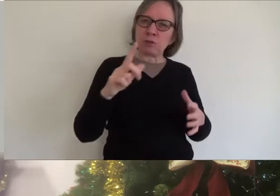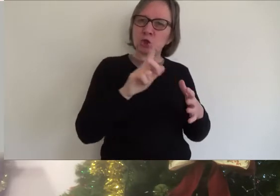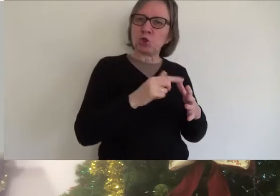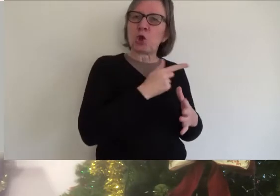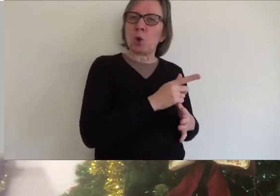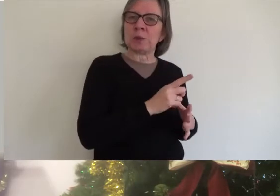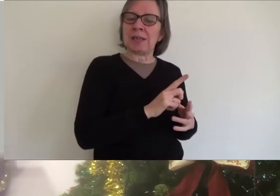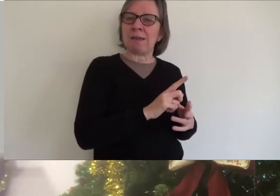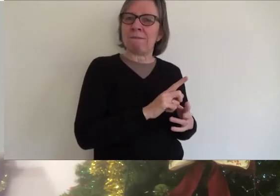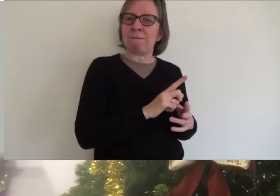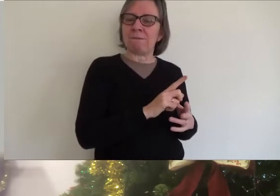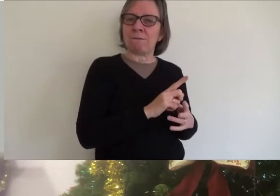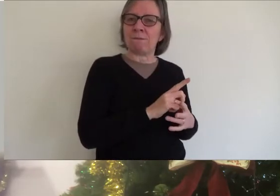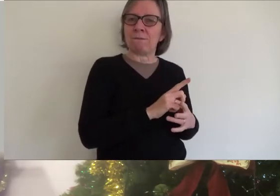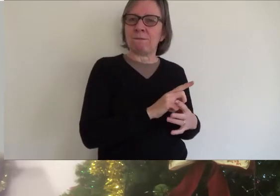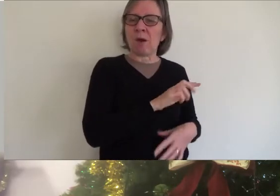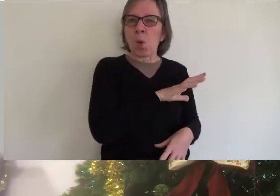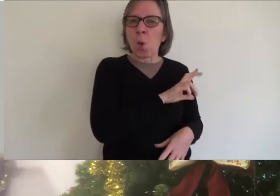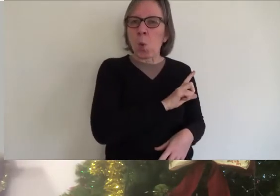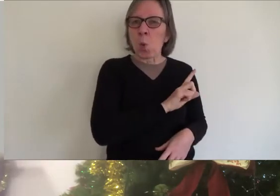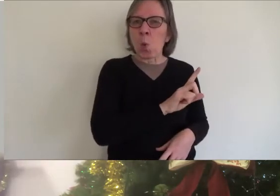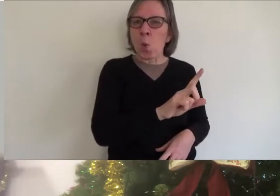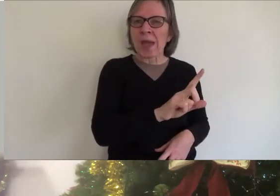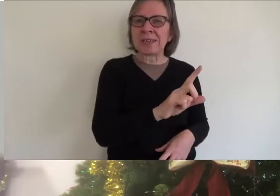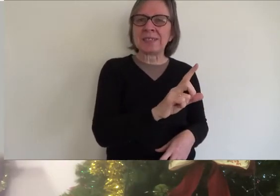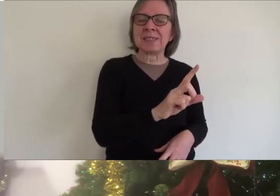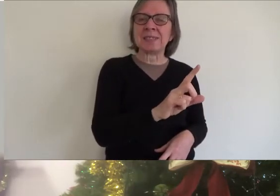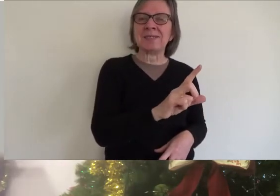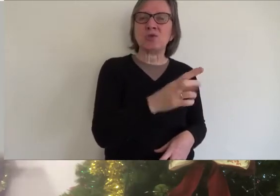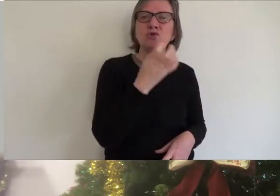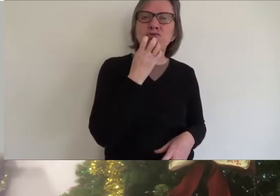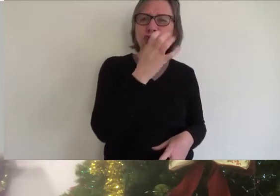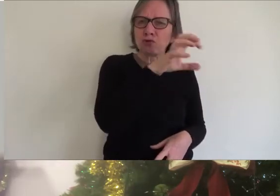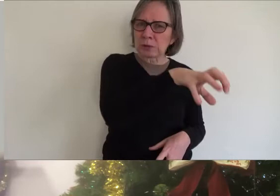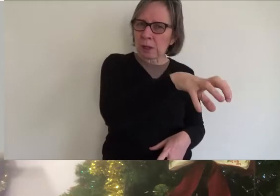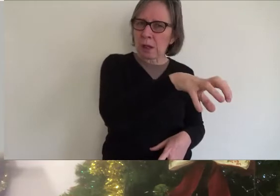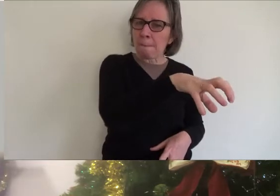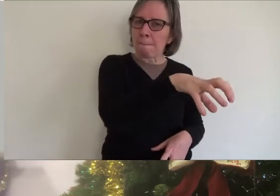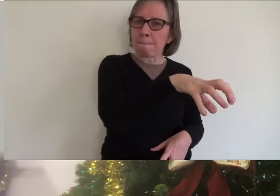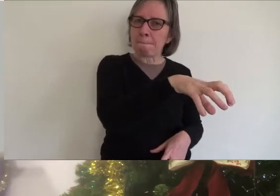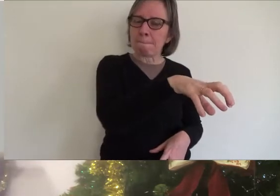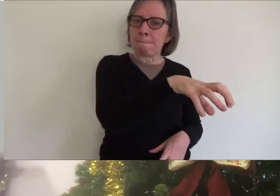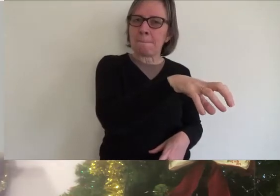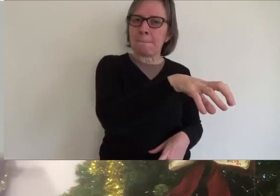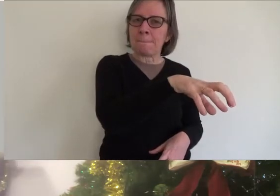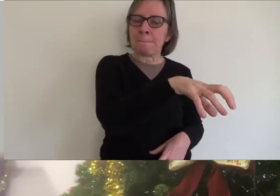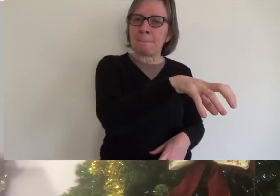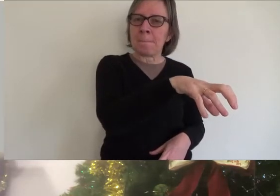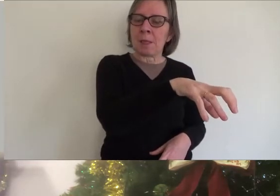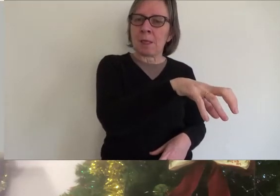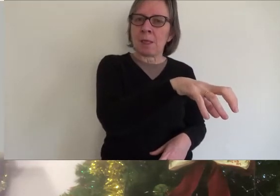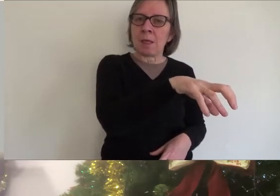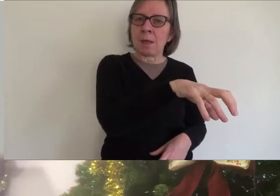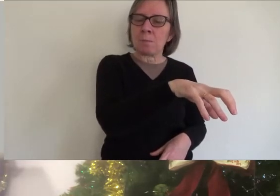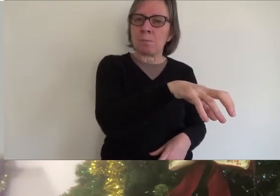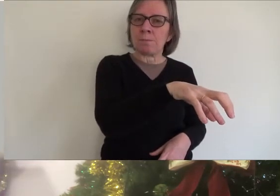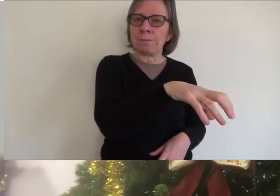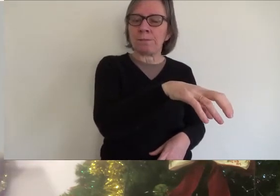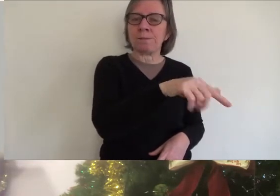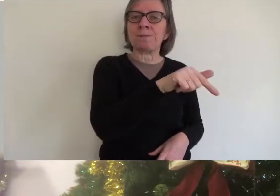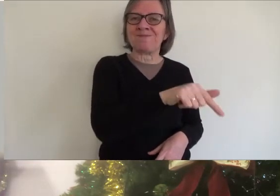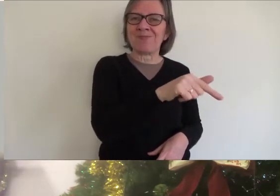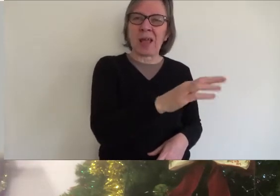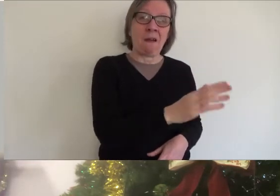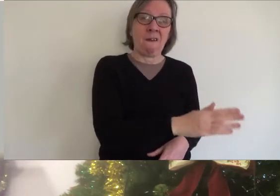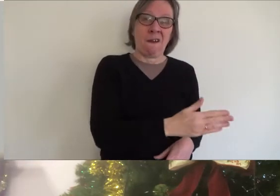to Jerusalem, which is about 5.5 miles. That was for Mary's purification. That would have been after 40 days.